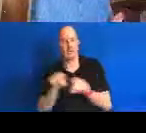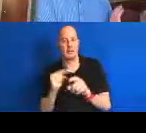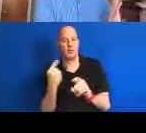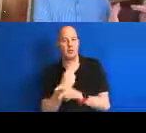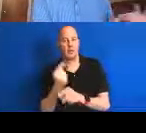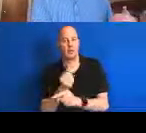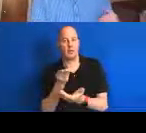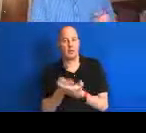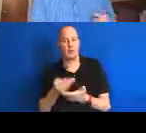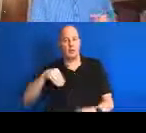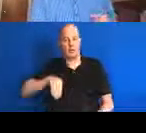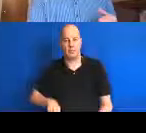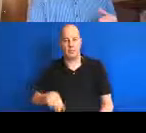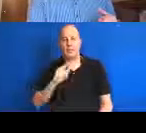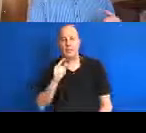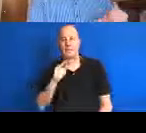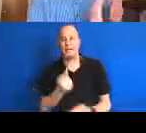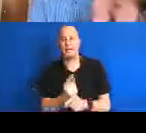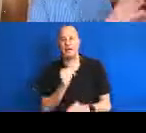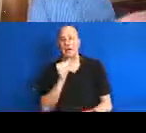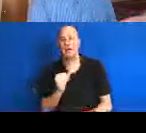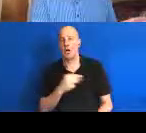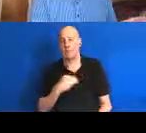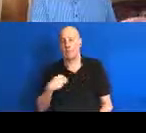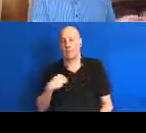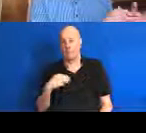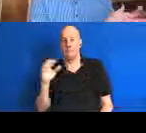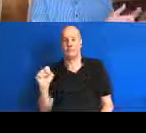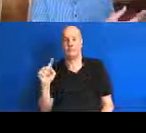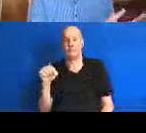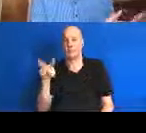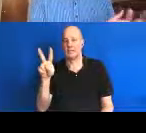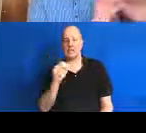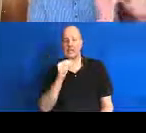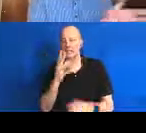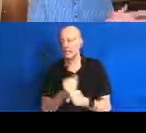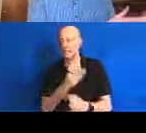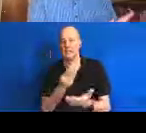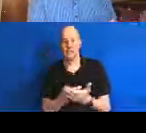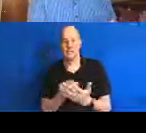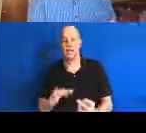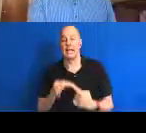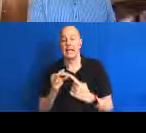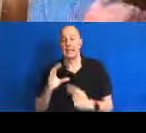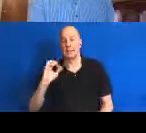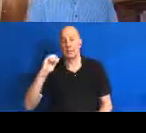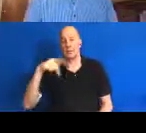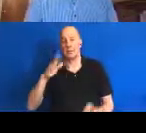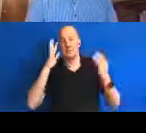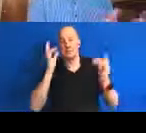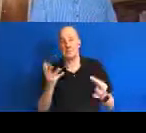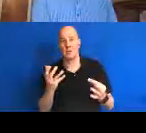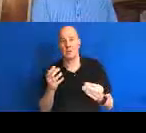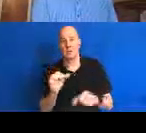being generated from a non-member. And so Stevie doesn't get that money unless the cooperative decides that they want to treat their employees like